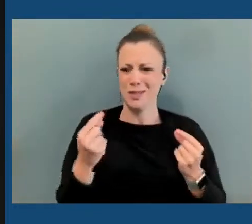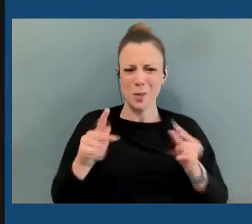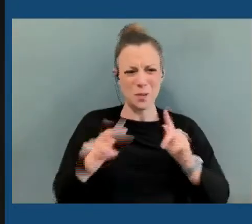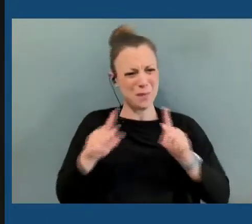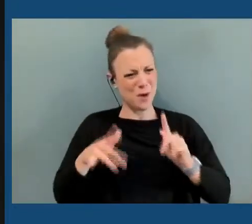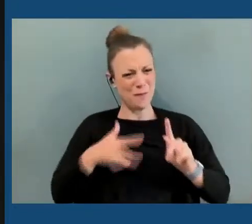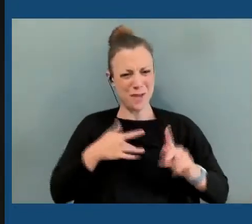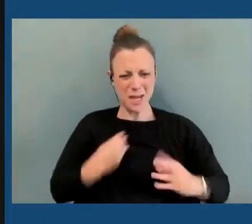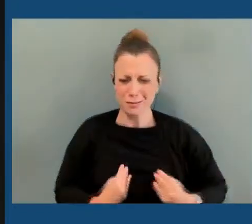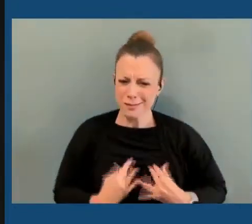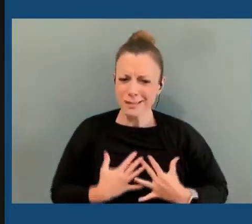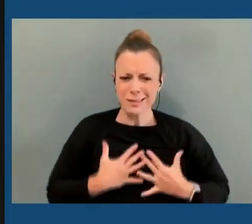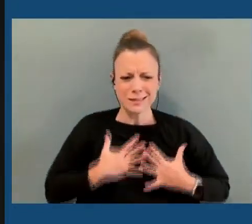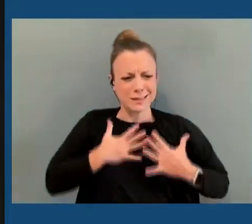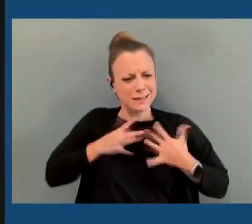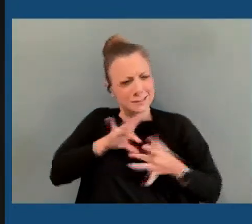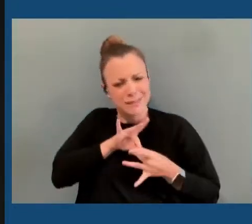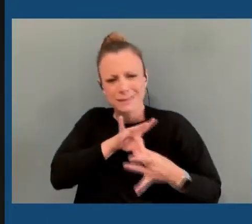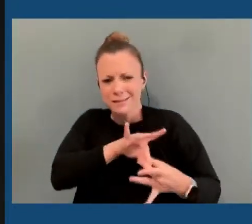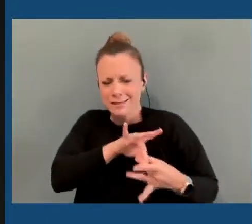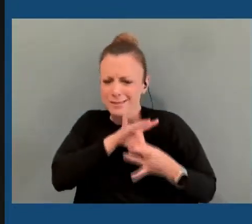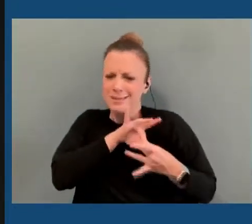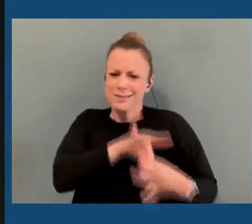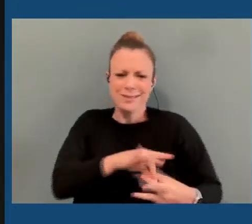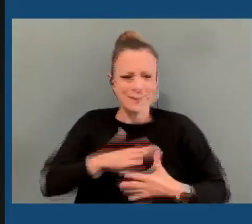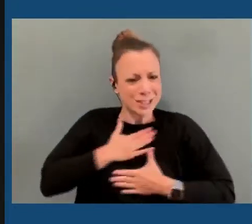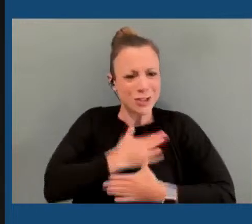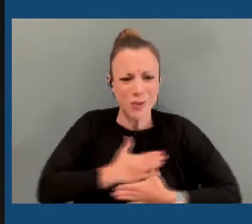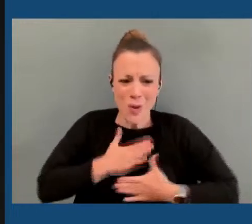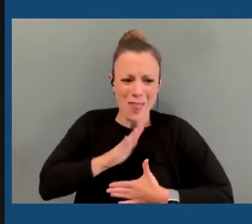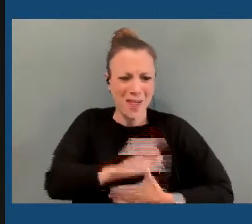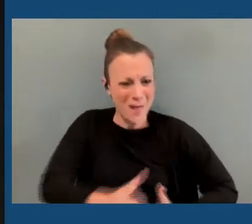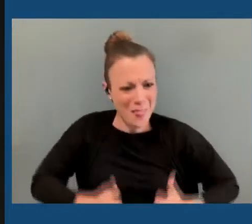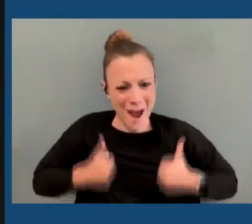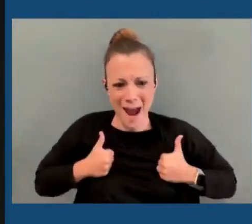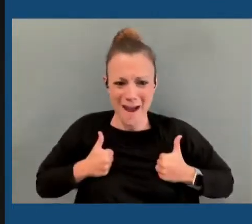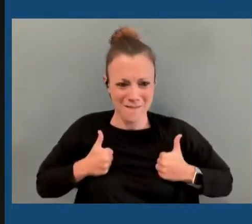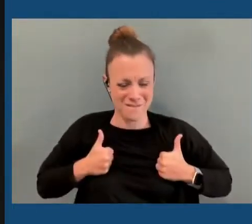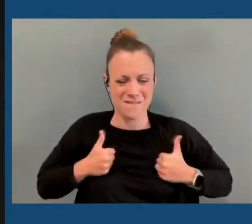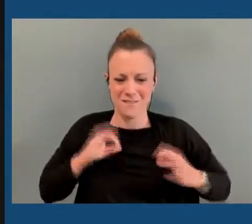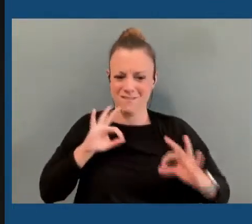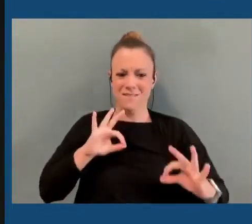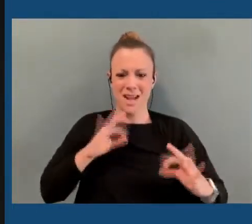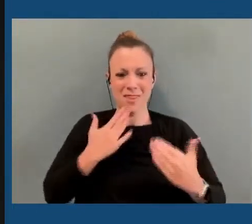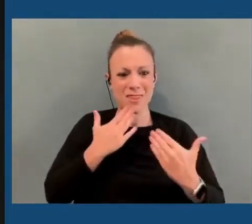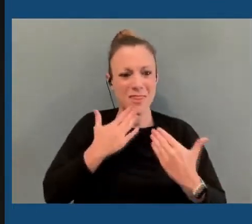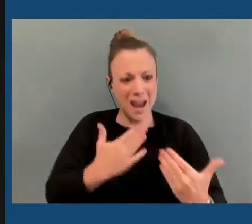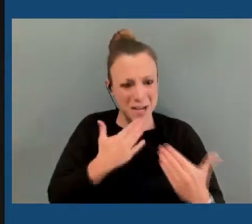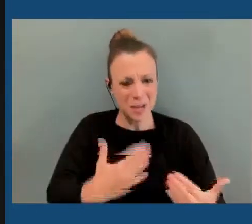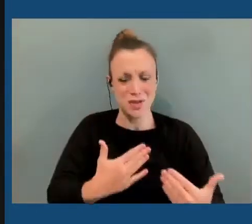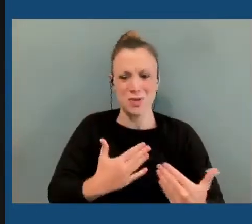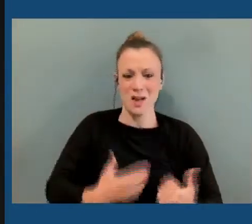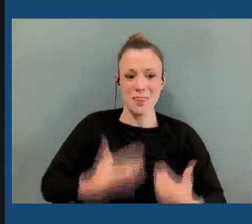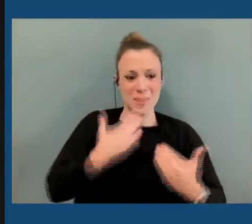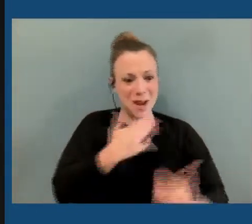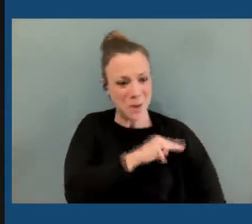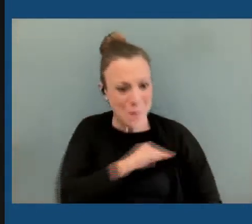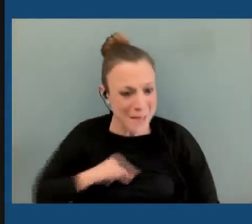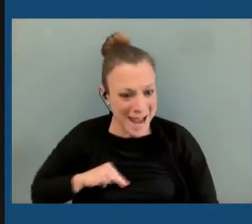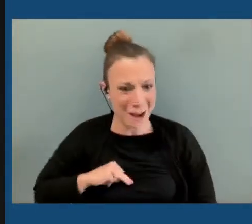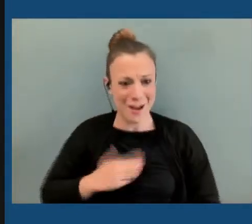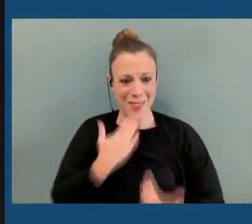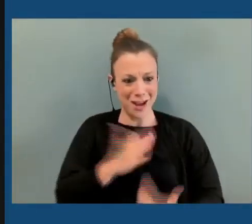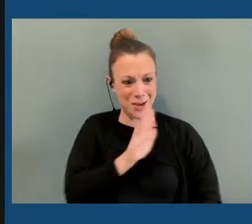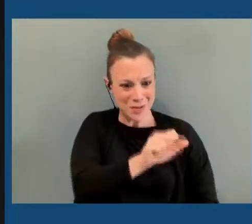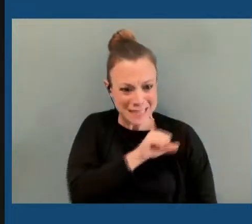enjoy where they are. So congratulations or thank you to the mayor and his staff and everyone from the